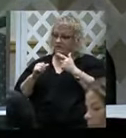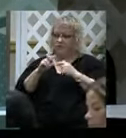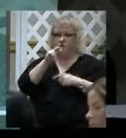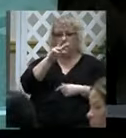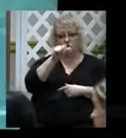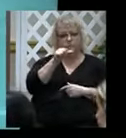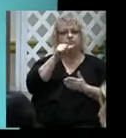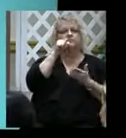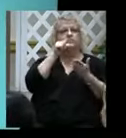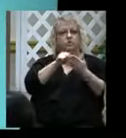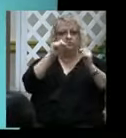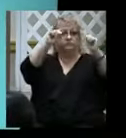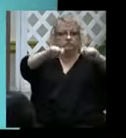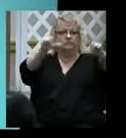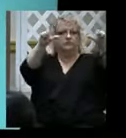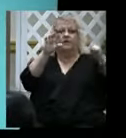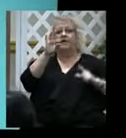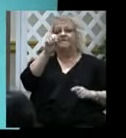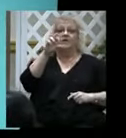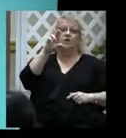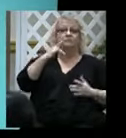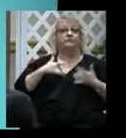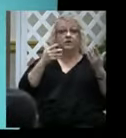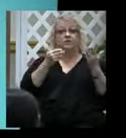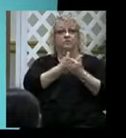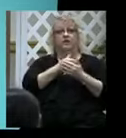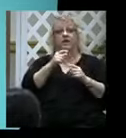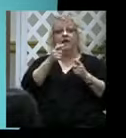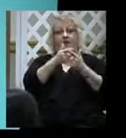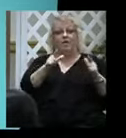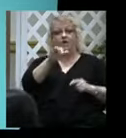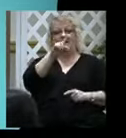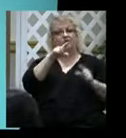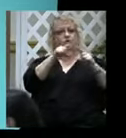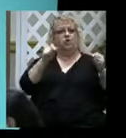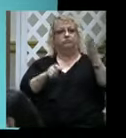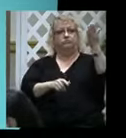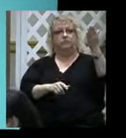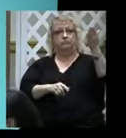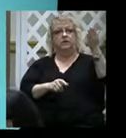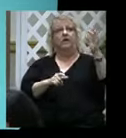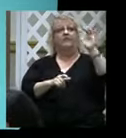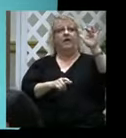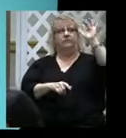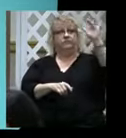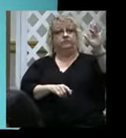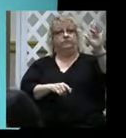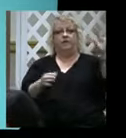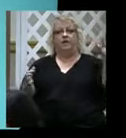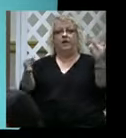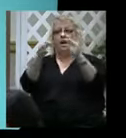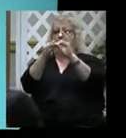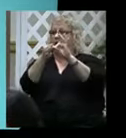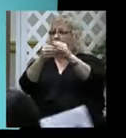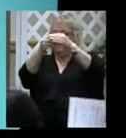item on our website. It said, featured news, hey, we have these language ID cards. And it linked to a list